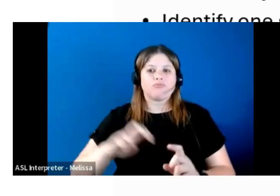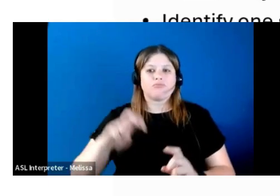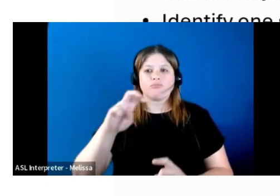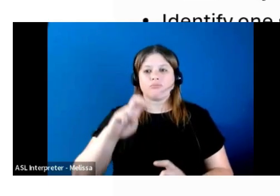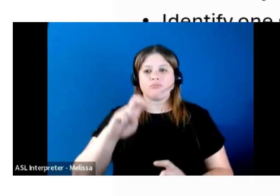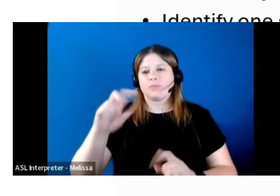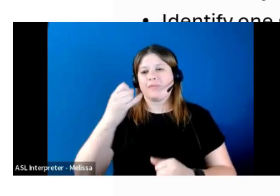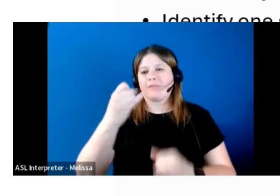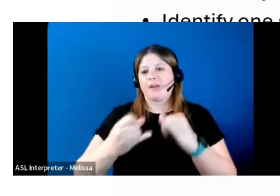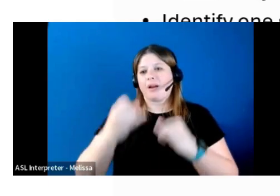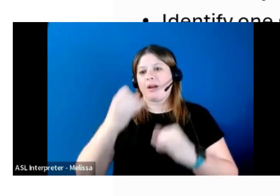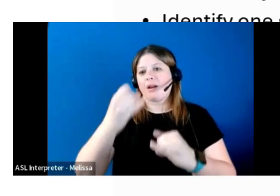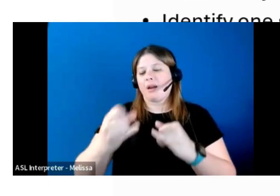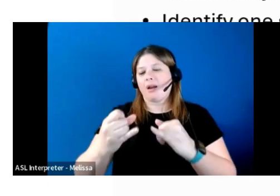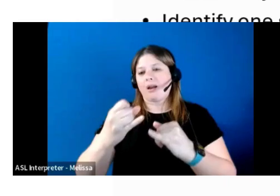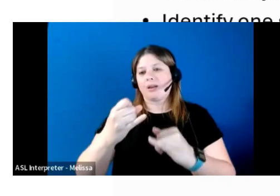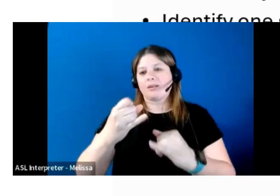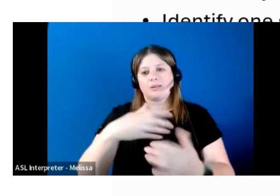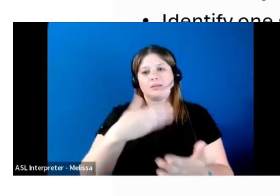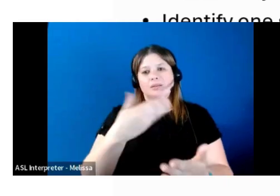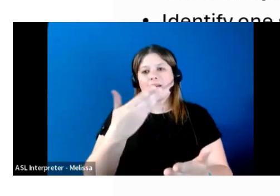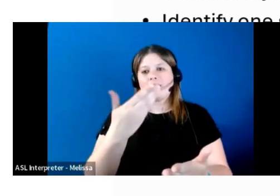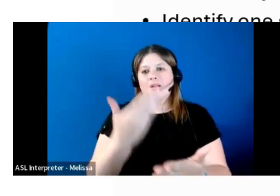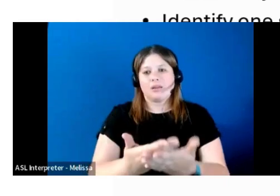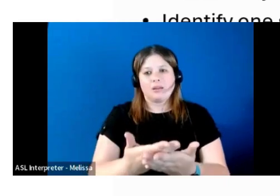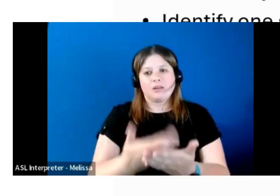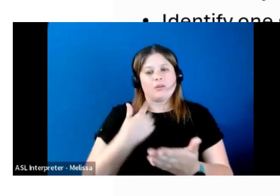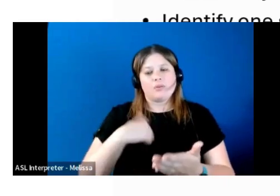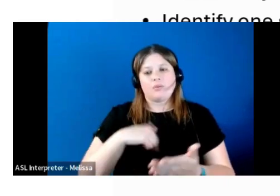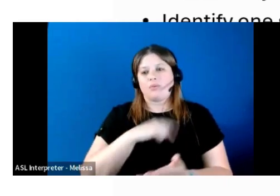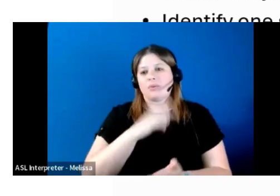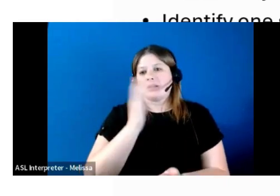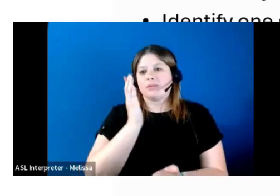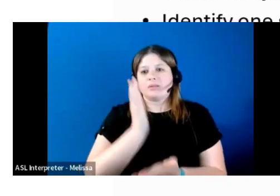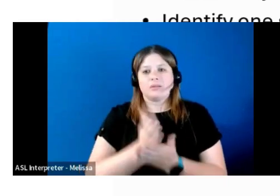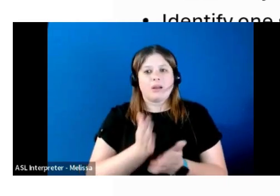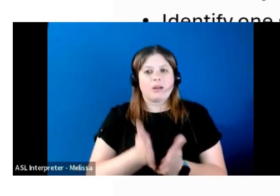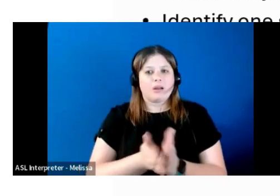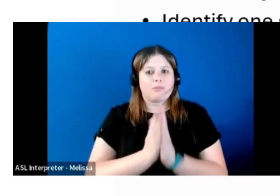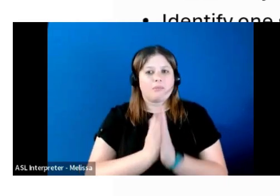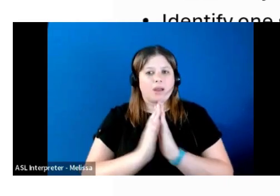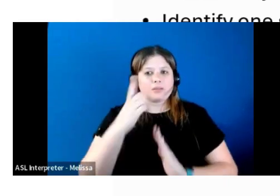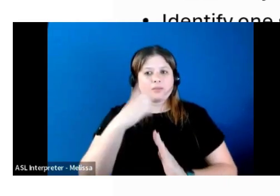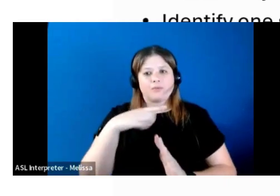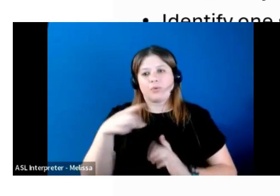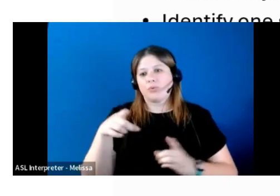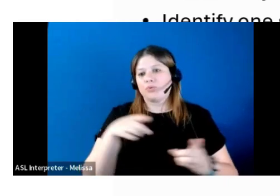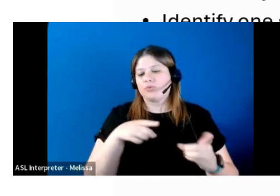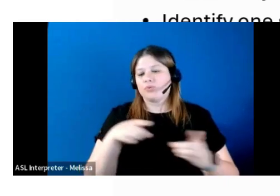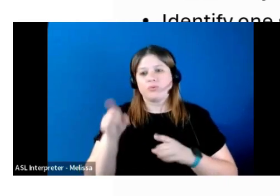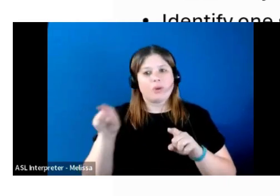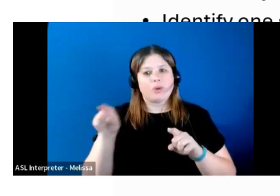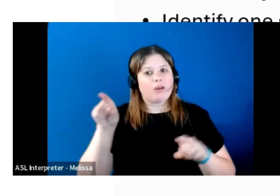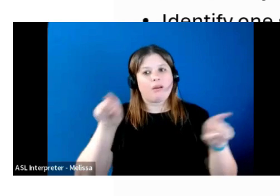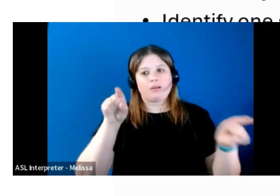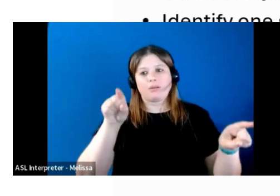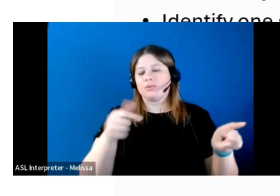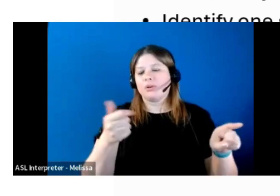destination that we stop asking direction.